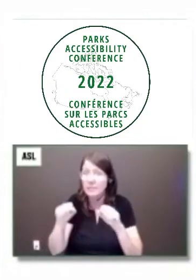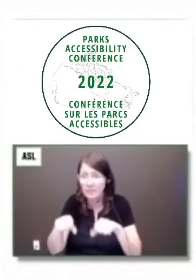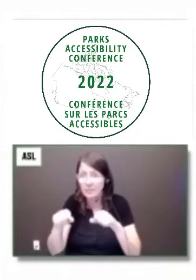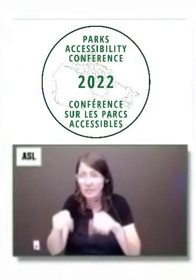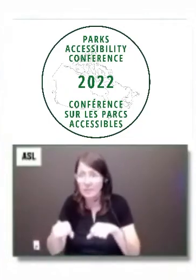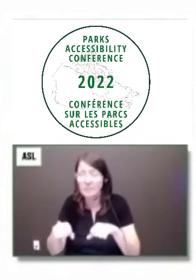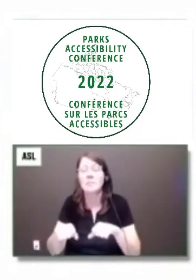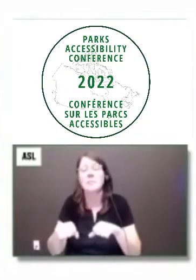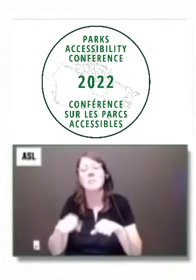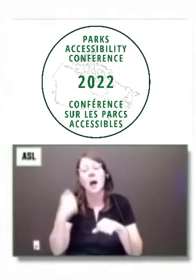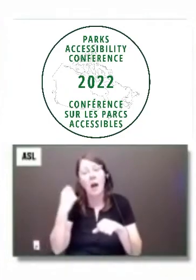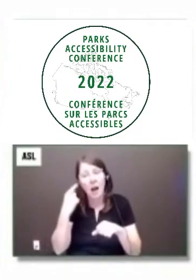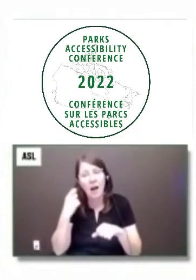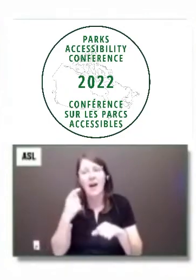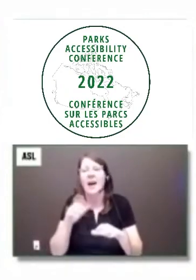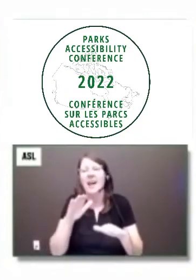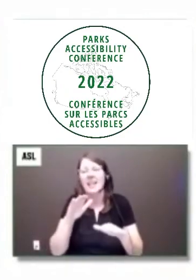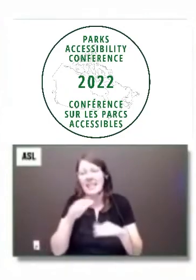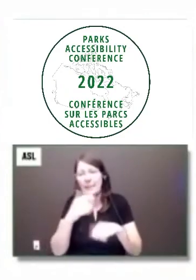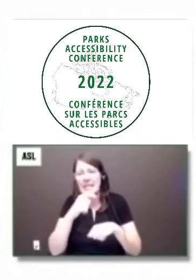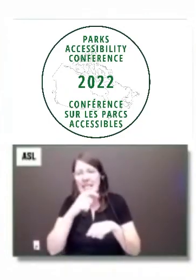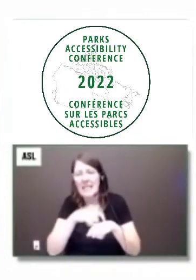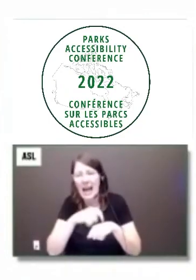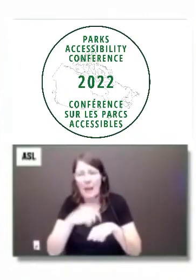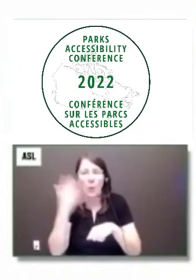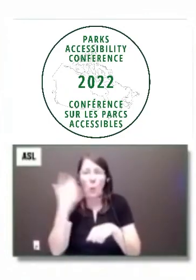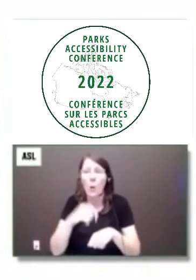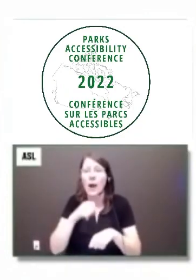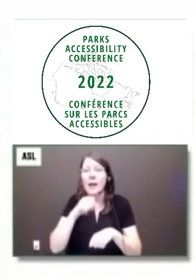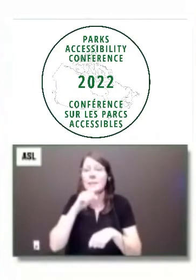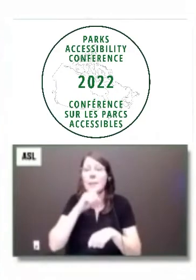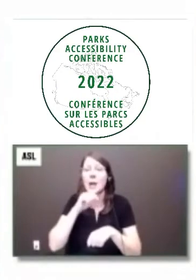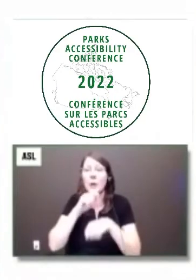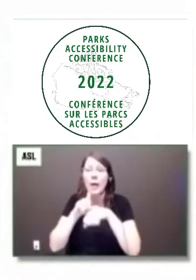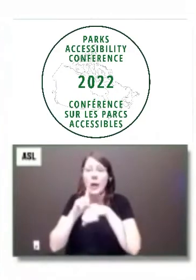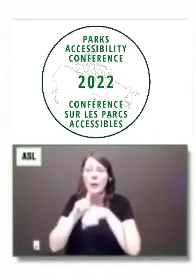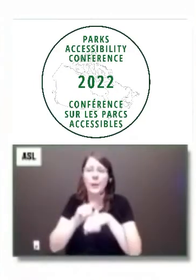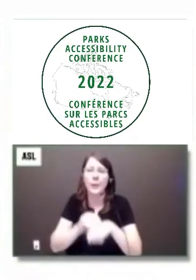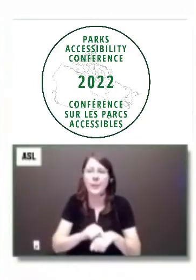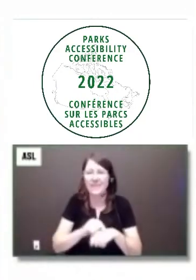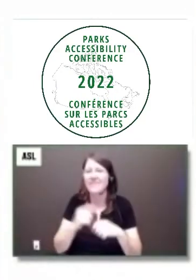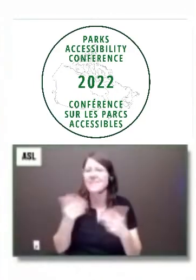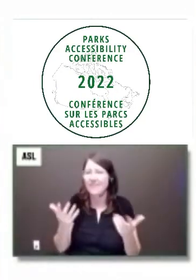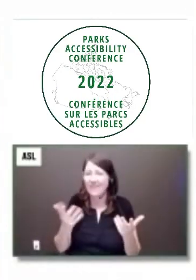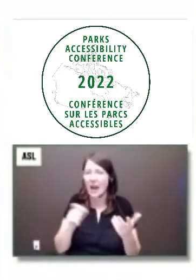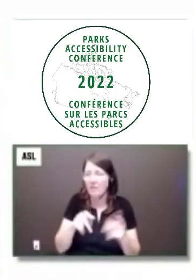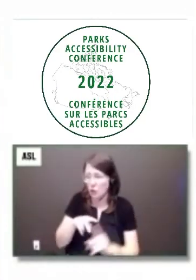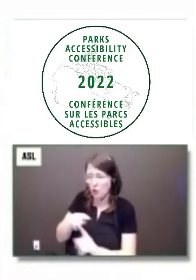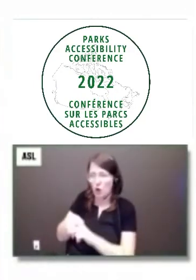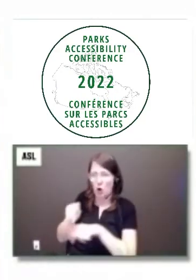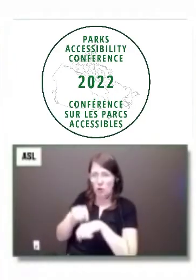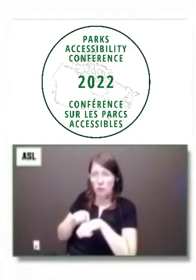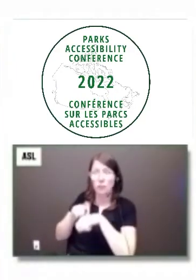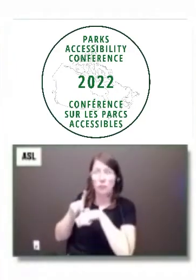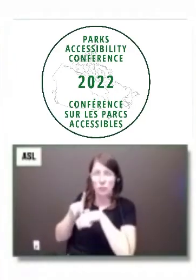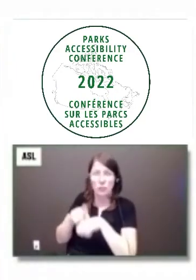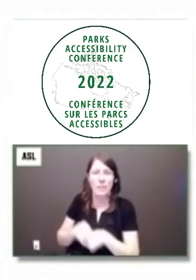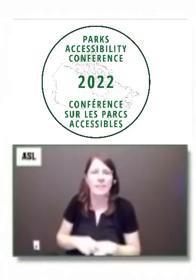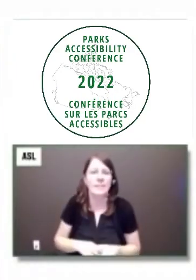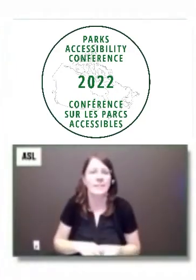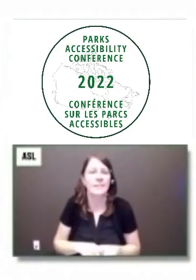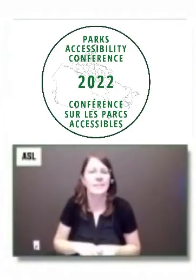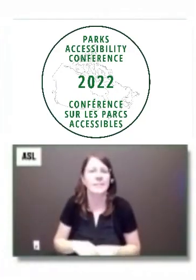other than a ceiling where it has to have power. That could be a good option for parks that don't